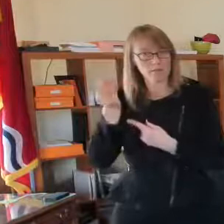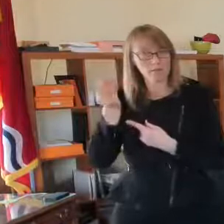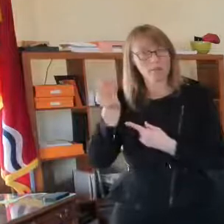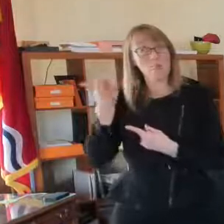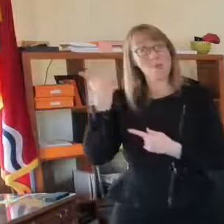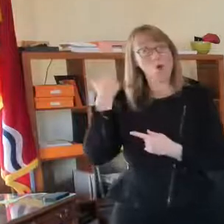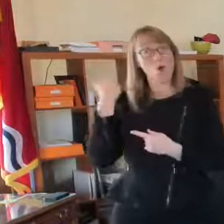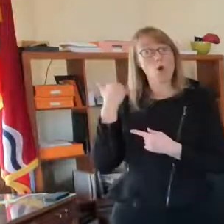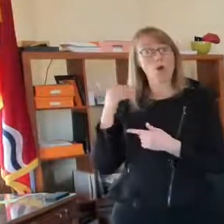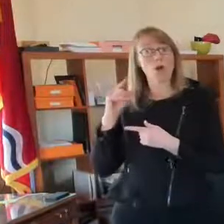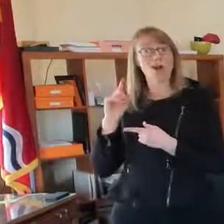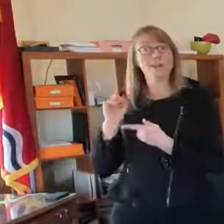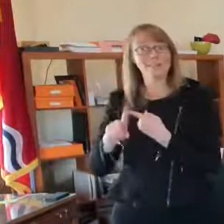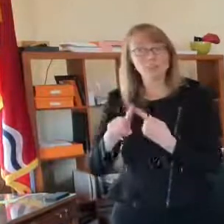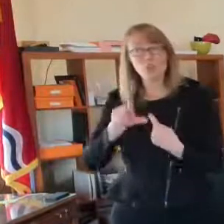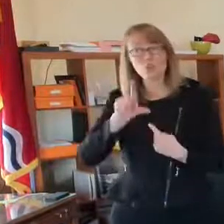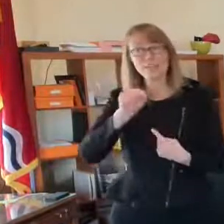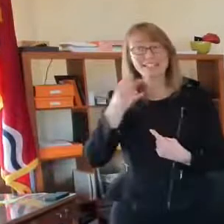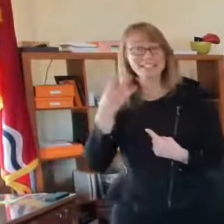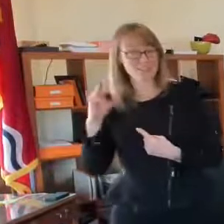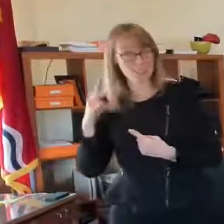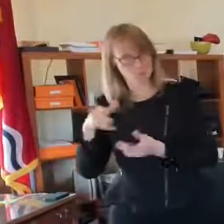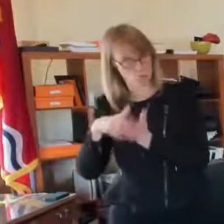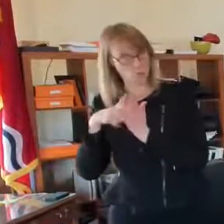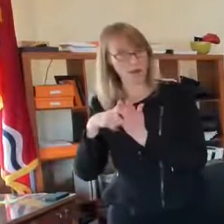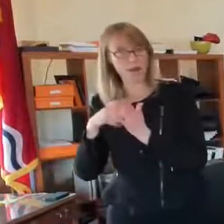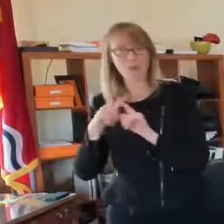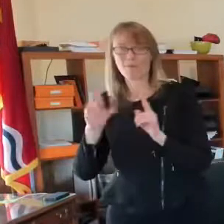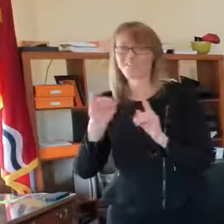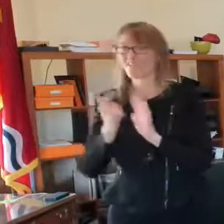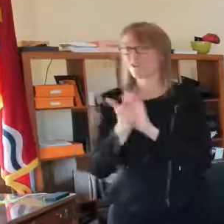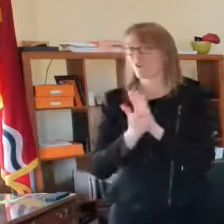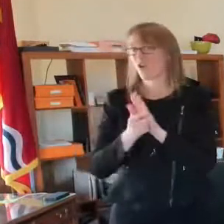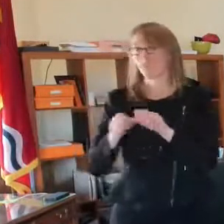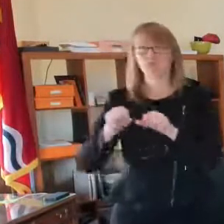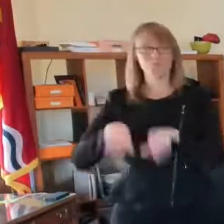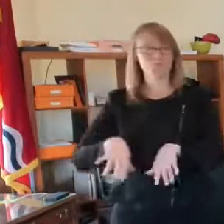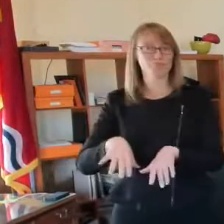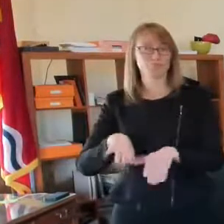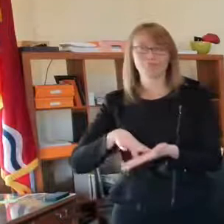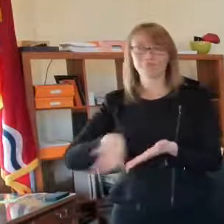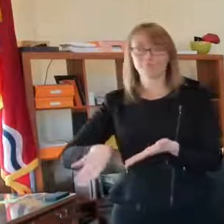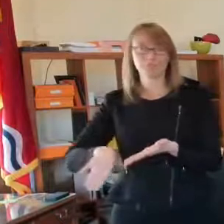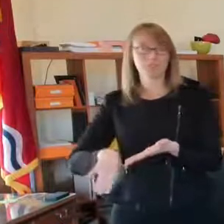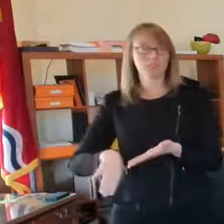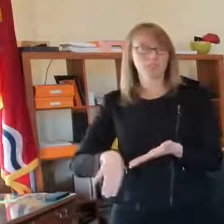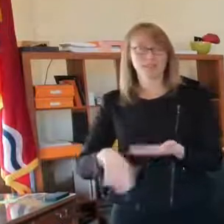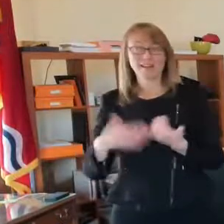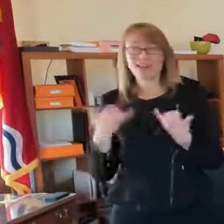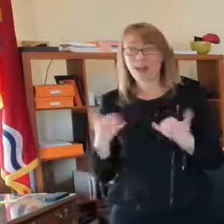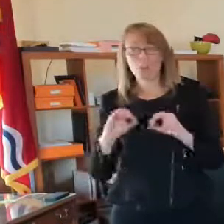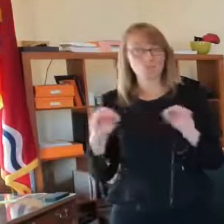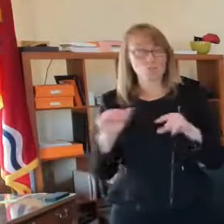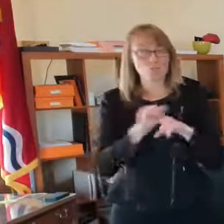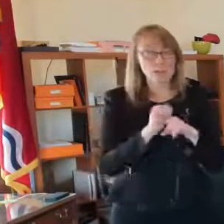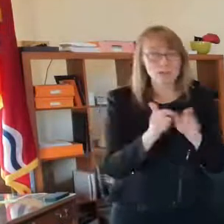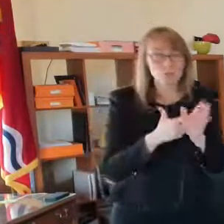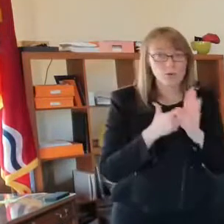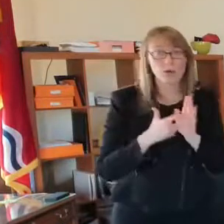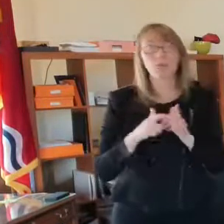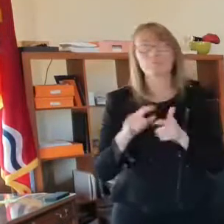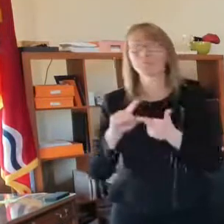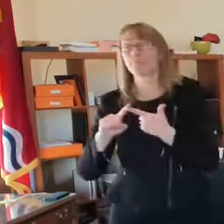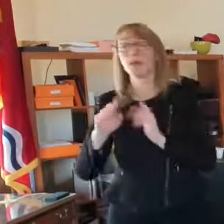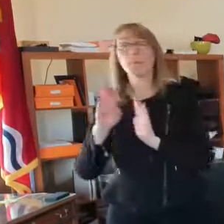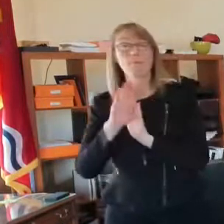went away. And so now, there's no permit required, no training required, no background check required.